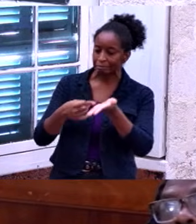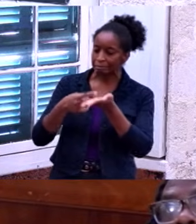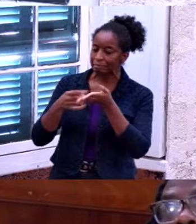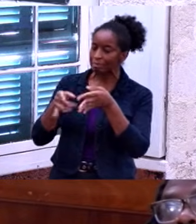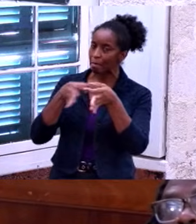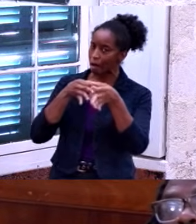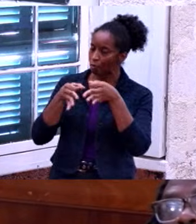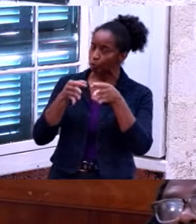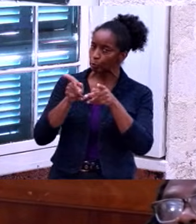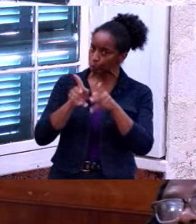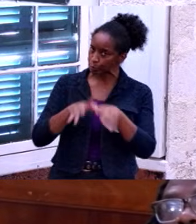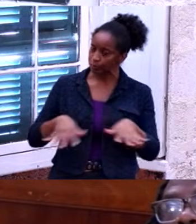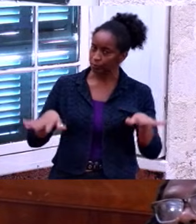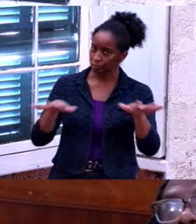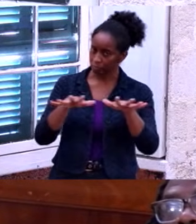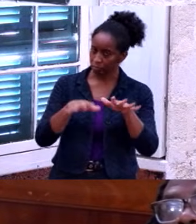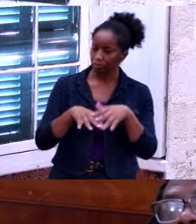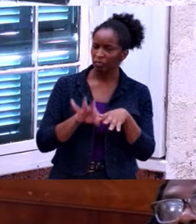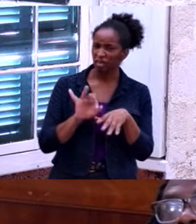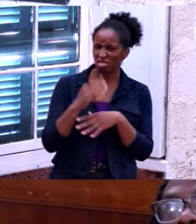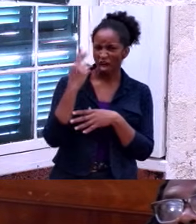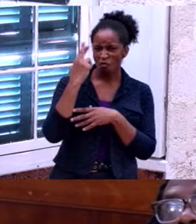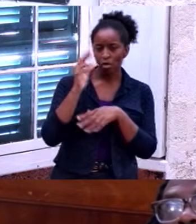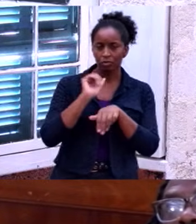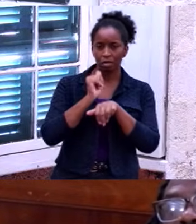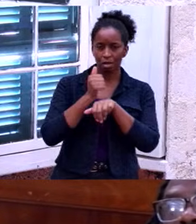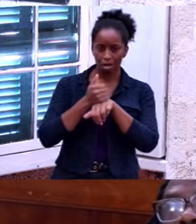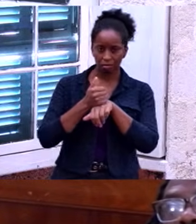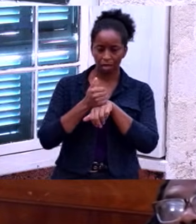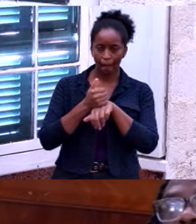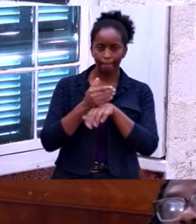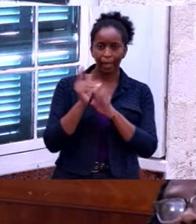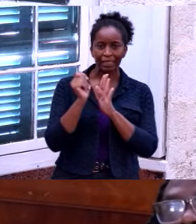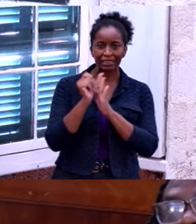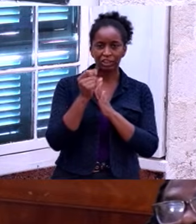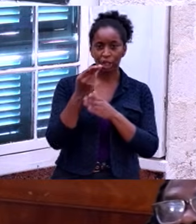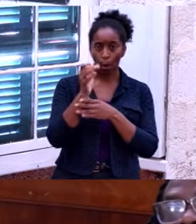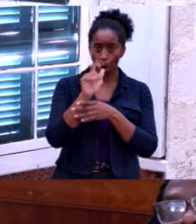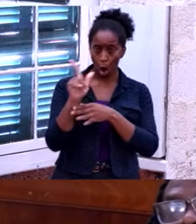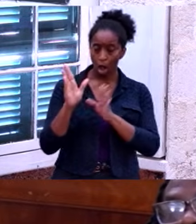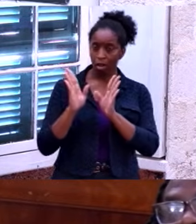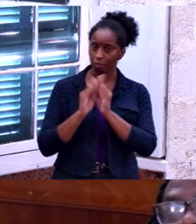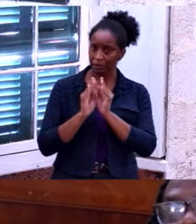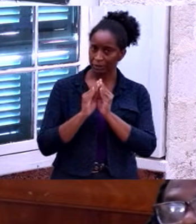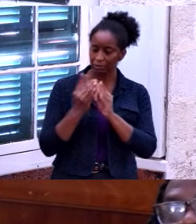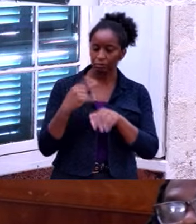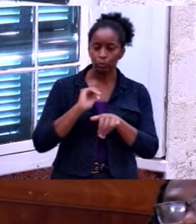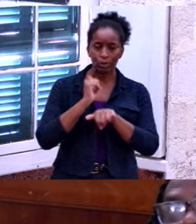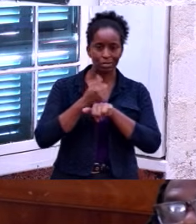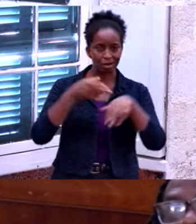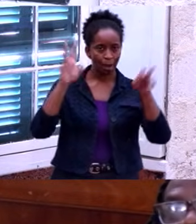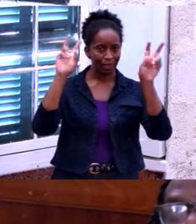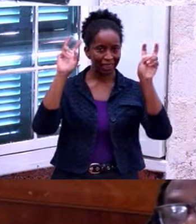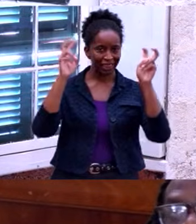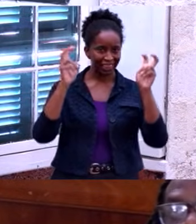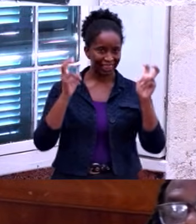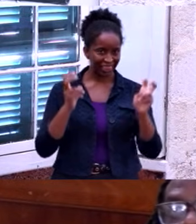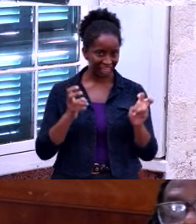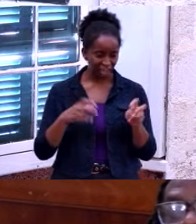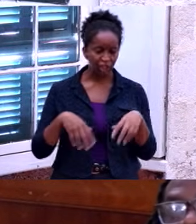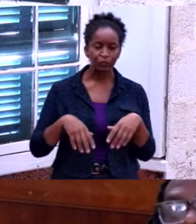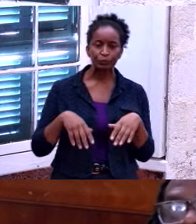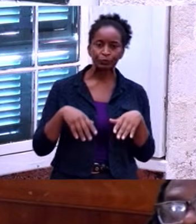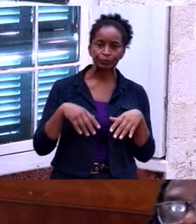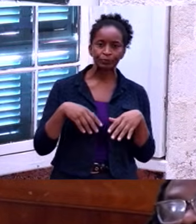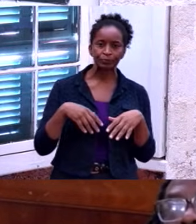meetings, although we gave thematic guidelines to how we would want to do this, the discussions largely surrounded that